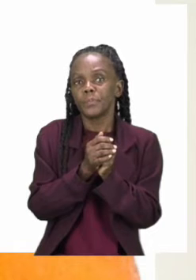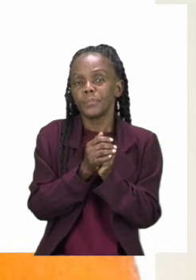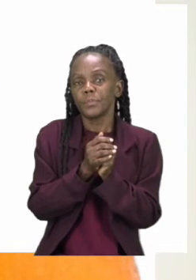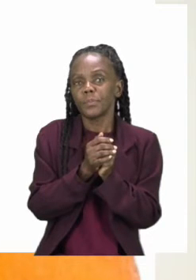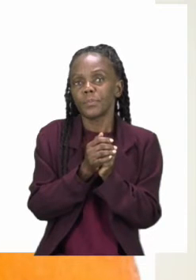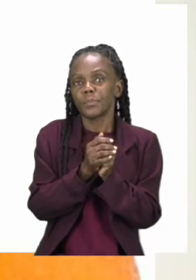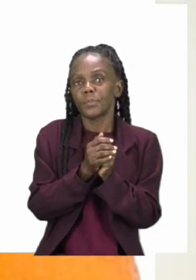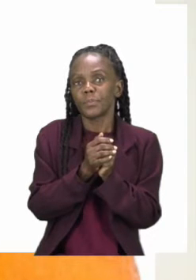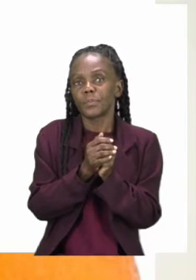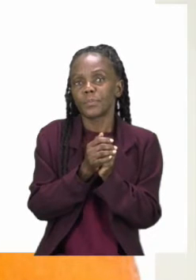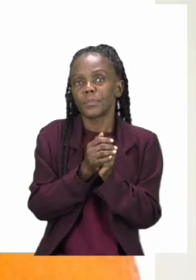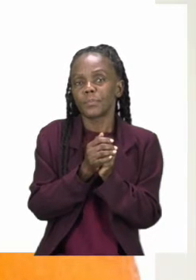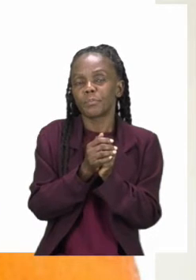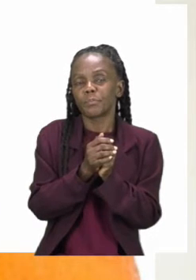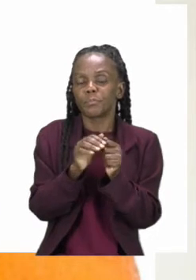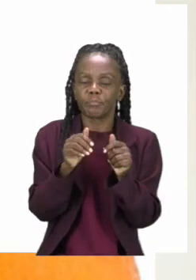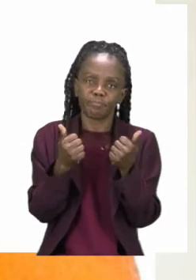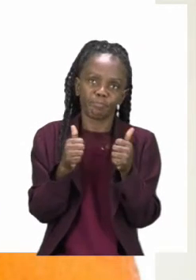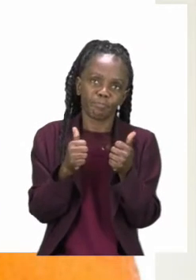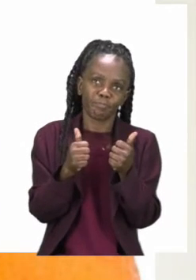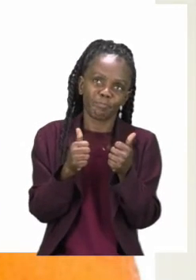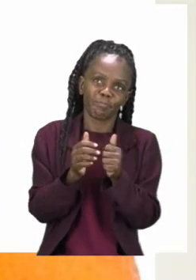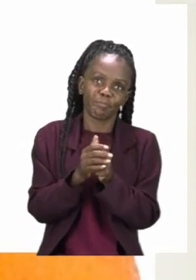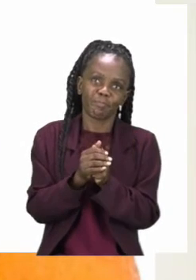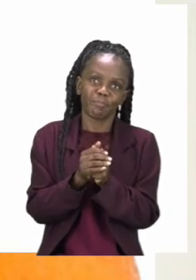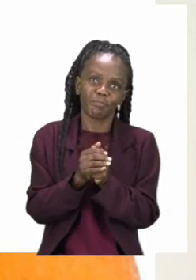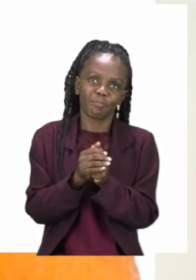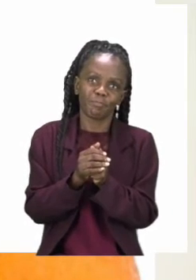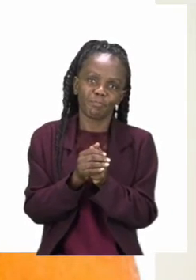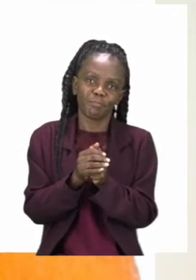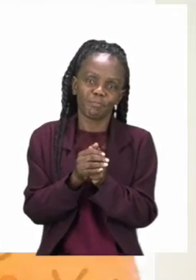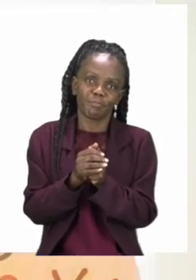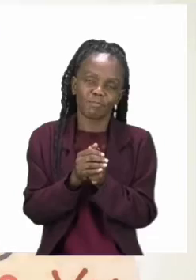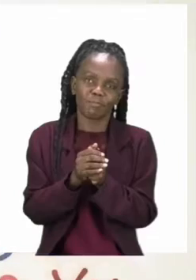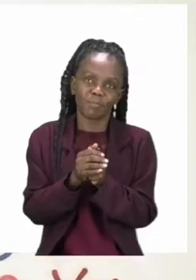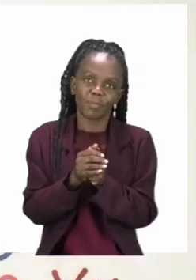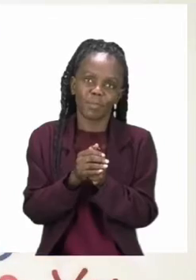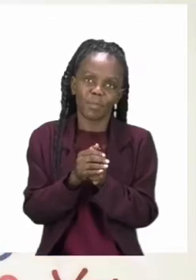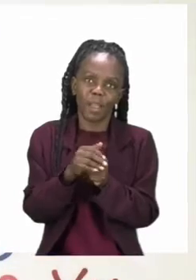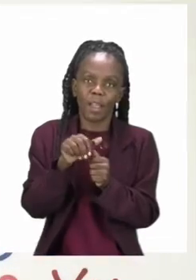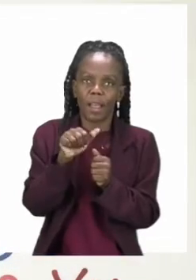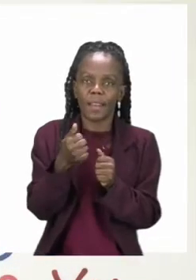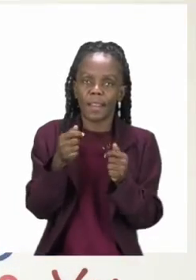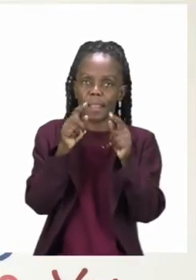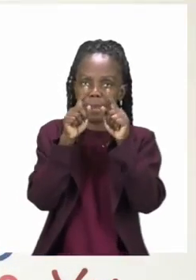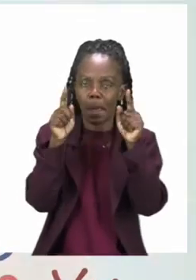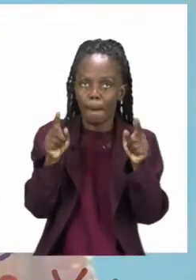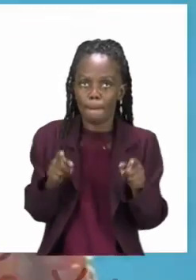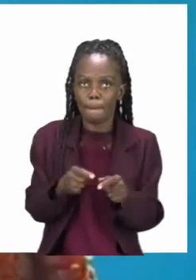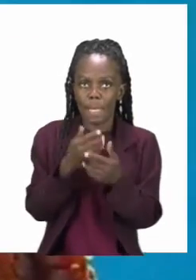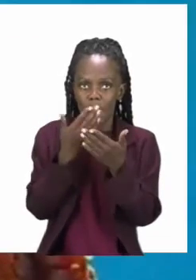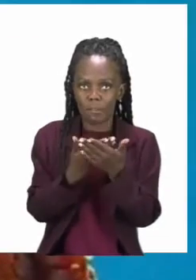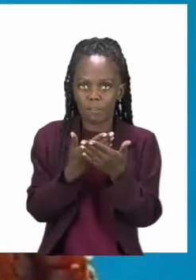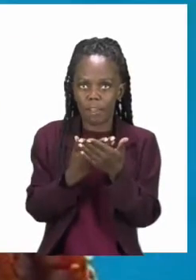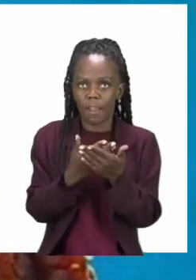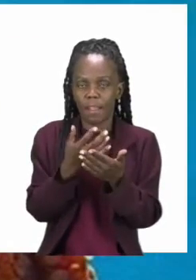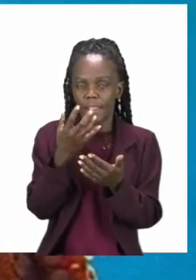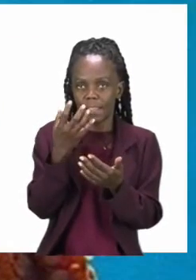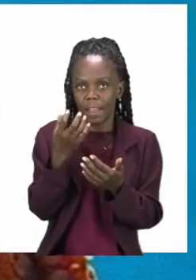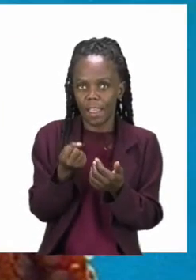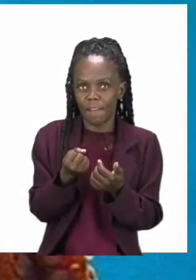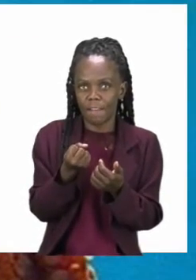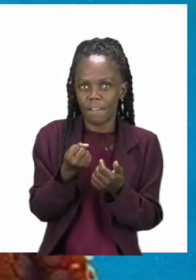orange. Well done. Now let's look at another picture that has O in it.